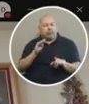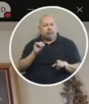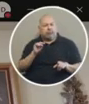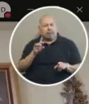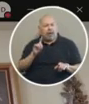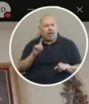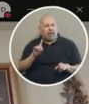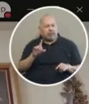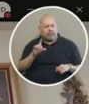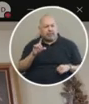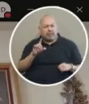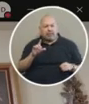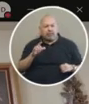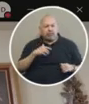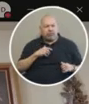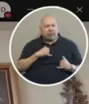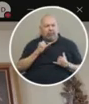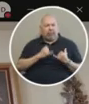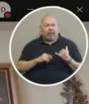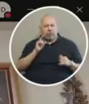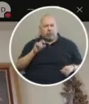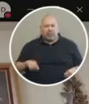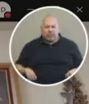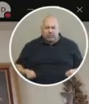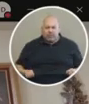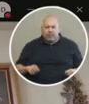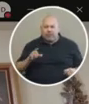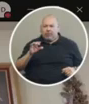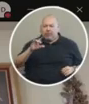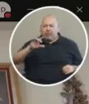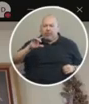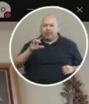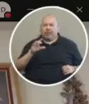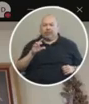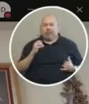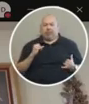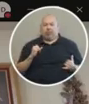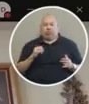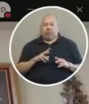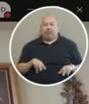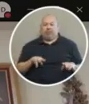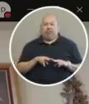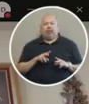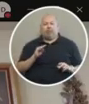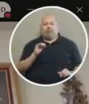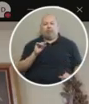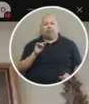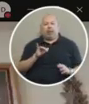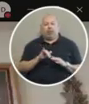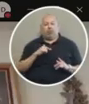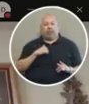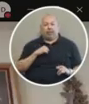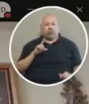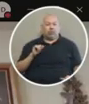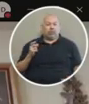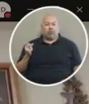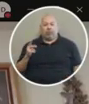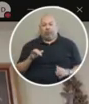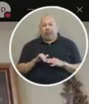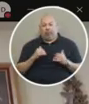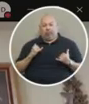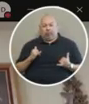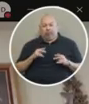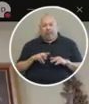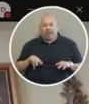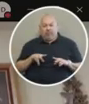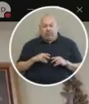I'm sorry, I didn't catch that last question. If you can let us know also what the current value of the bonds that were taken out in 2012, what that current